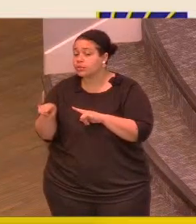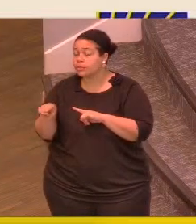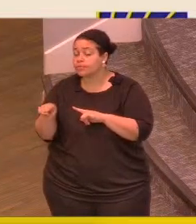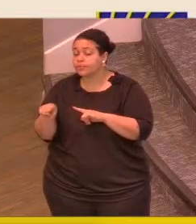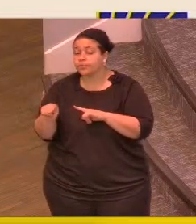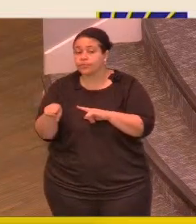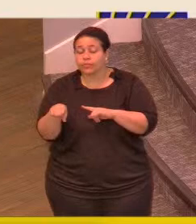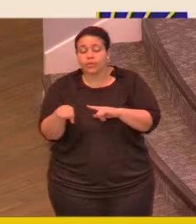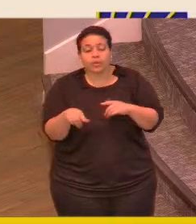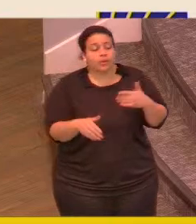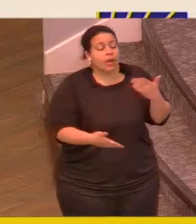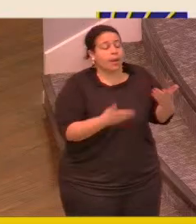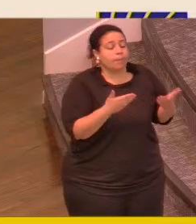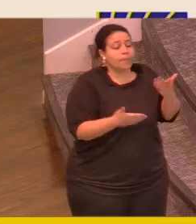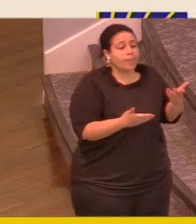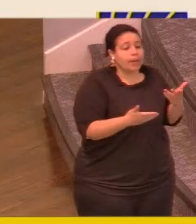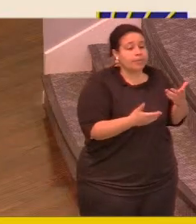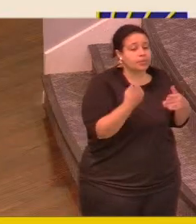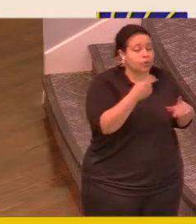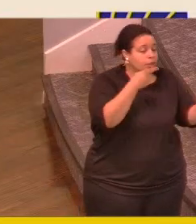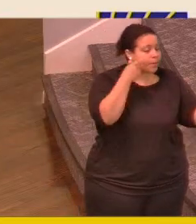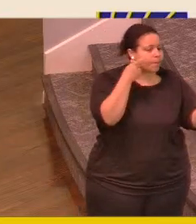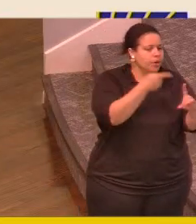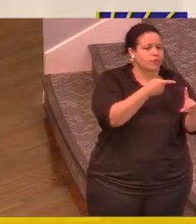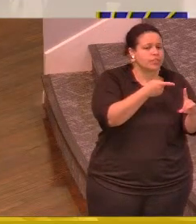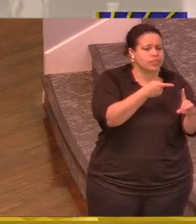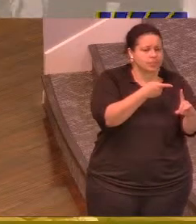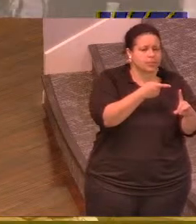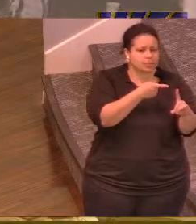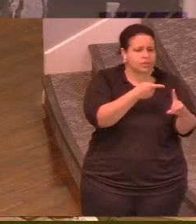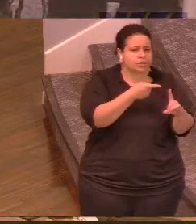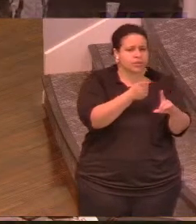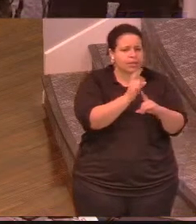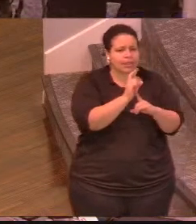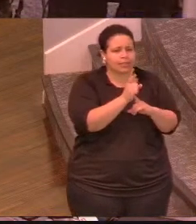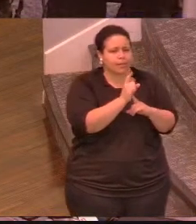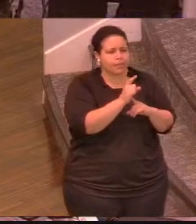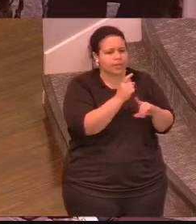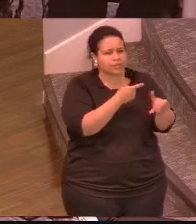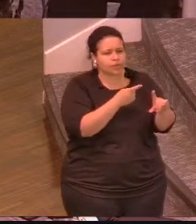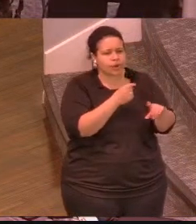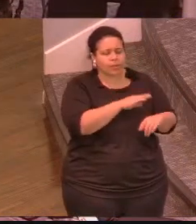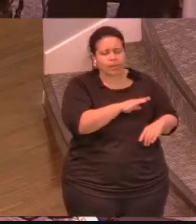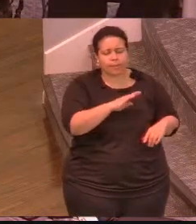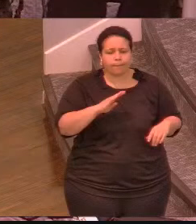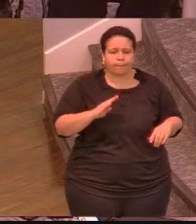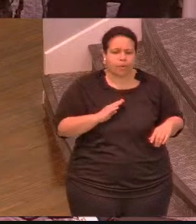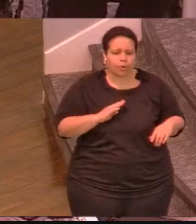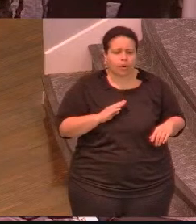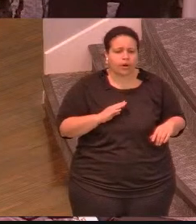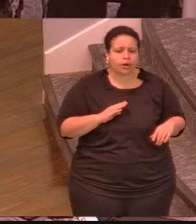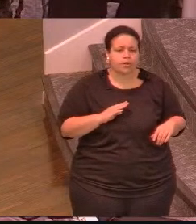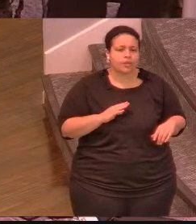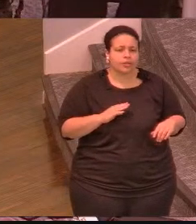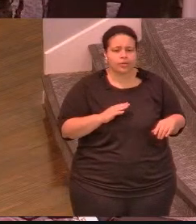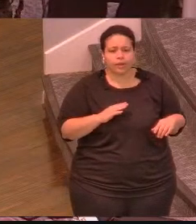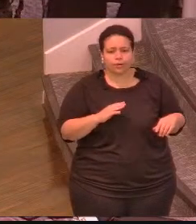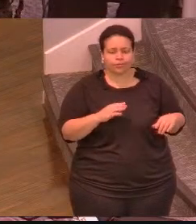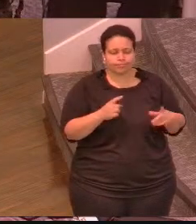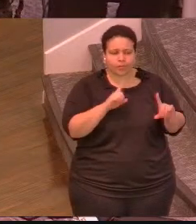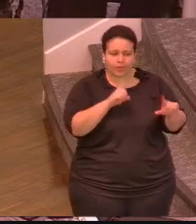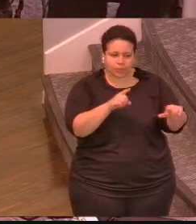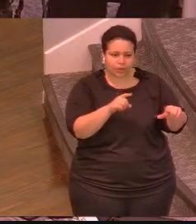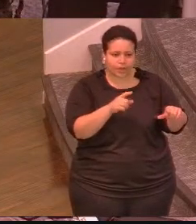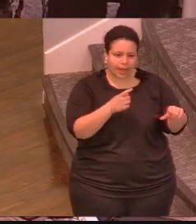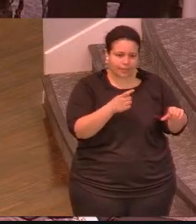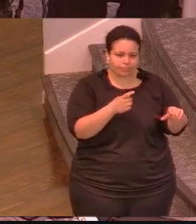be more so for just the purpose of the minutes when the board circles back around to it. But with the slide that lists the